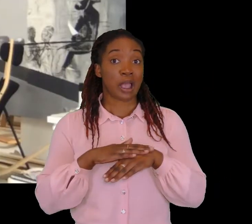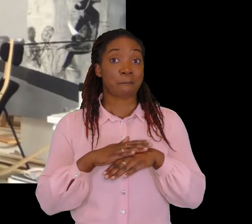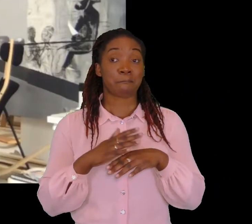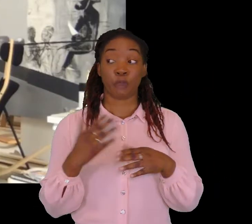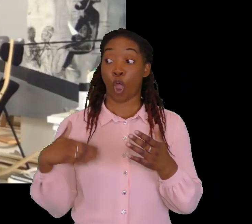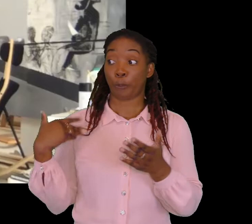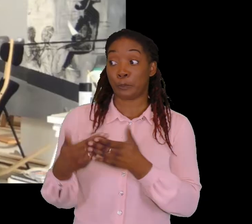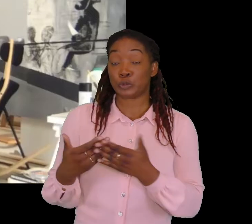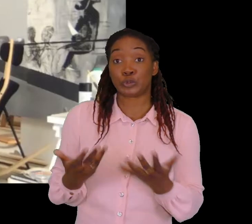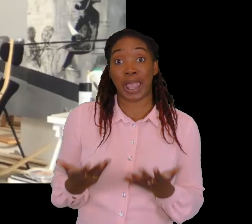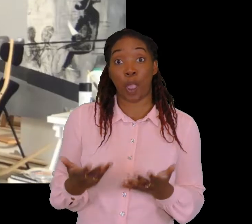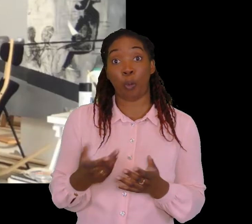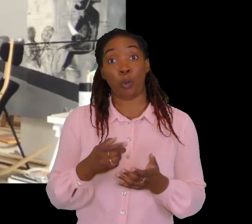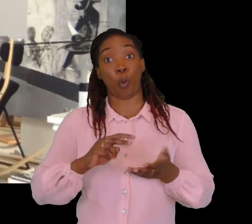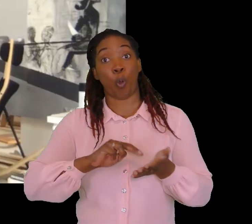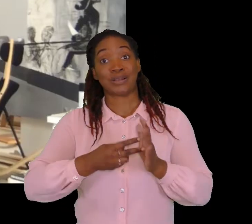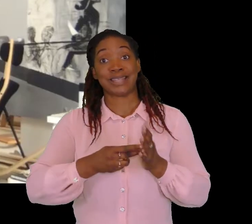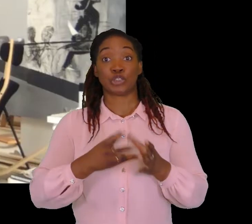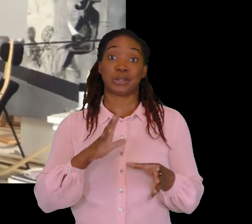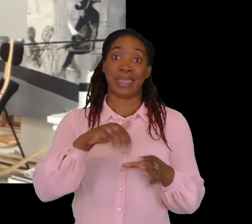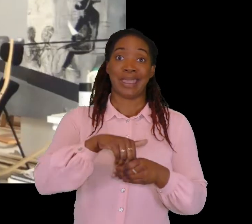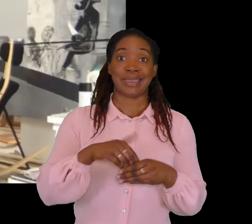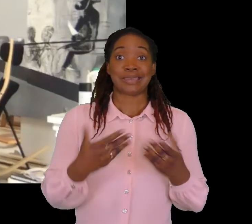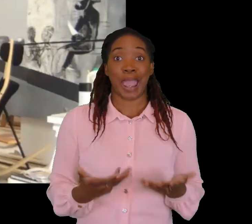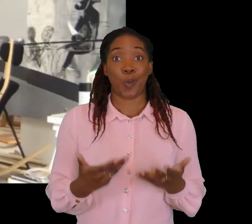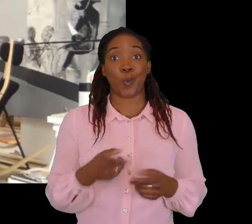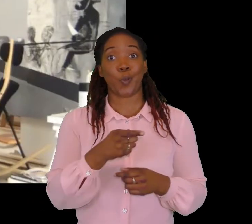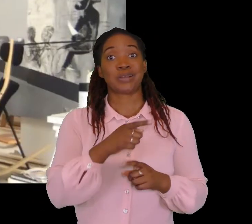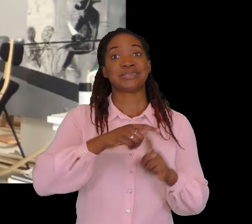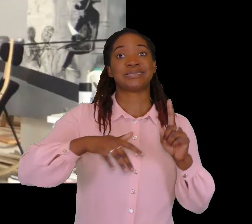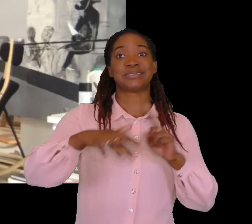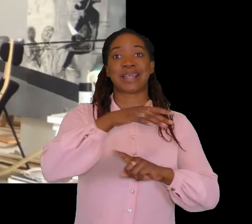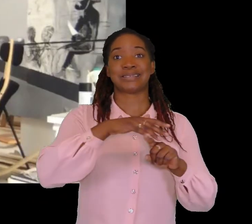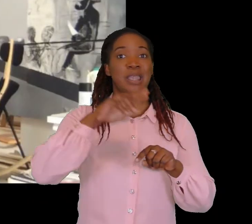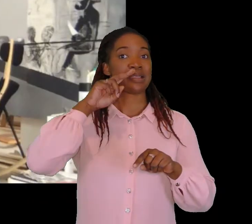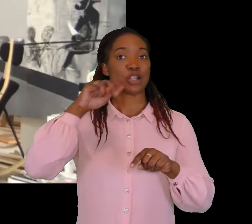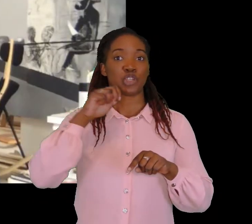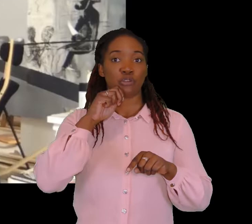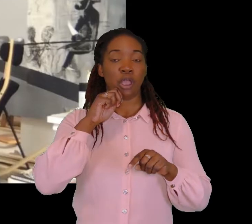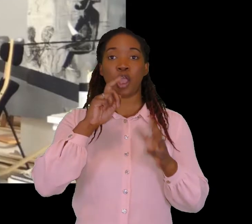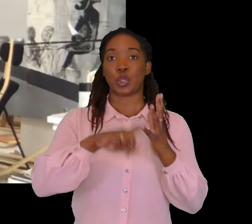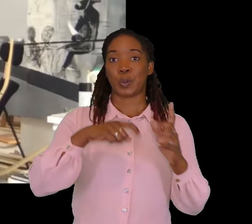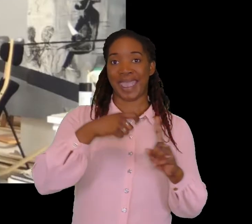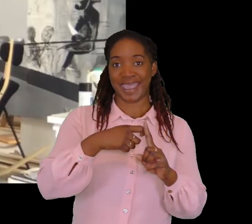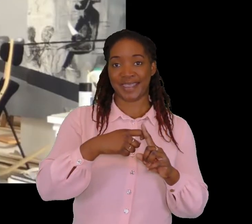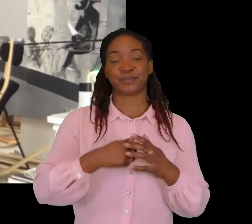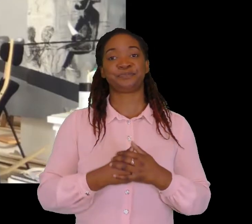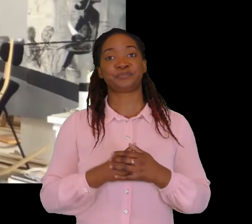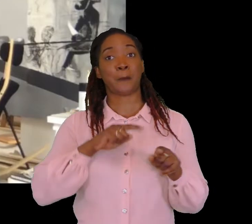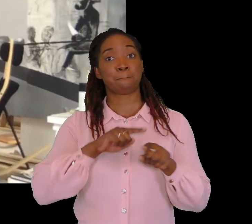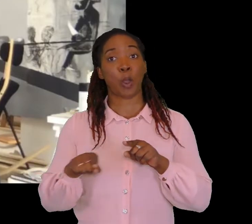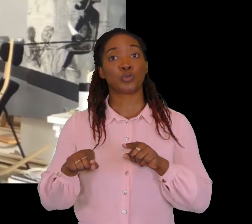present day with the organization that I lead, the Society of, the Nigeria Art Society UK, most of the